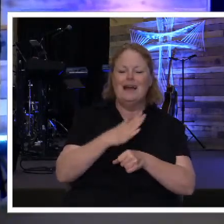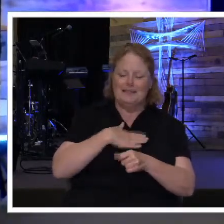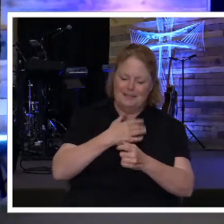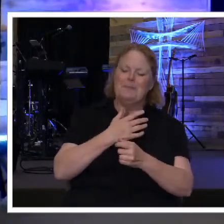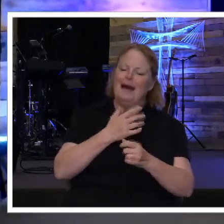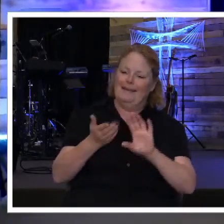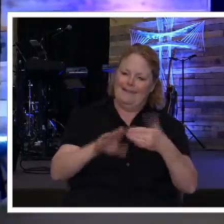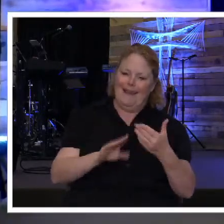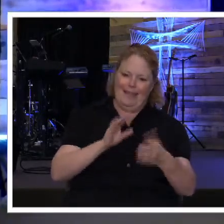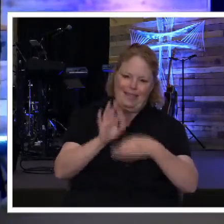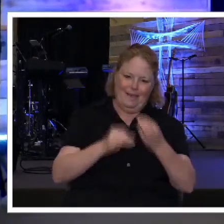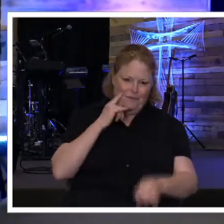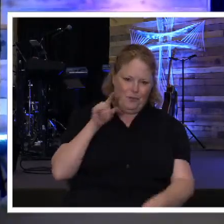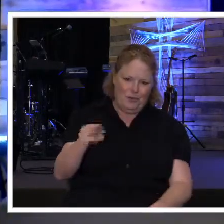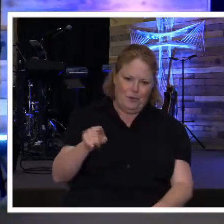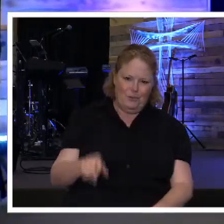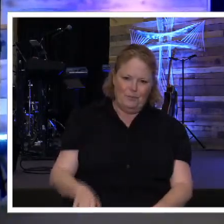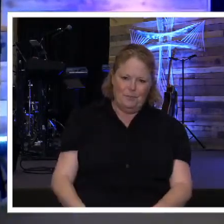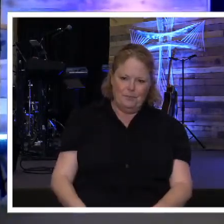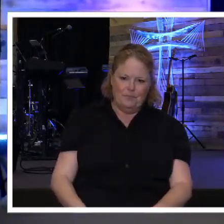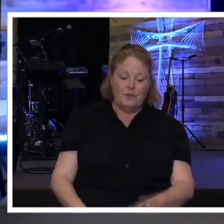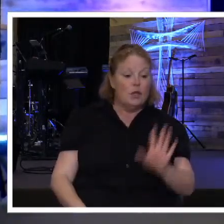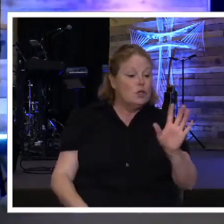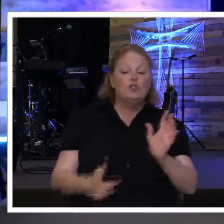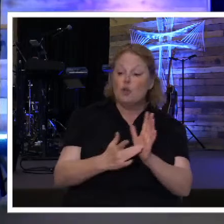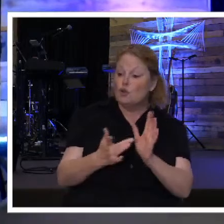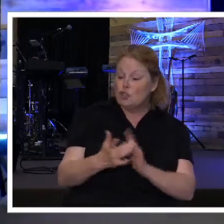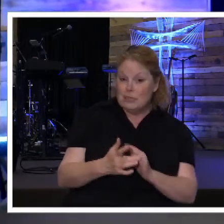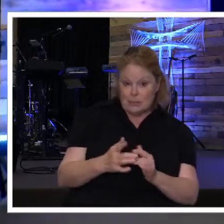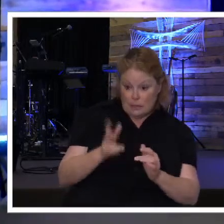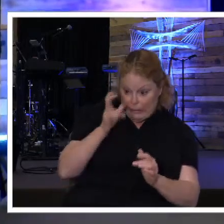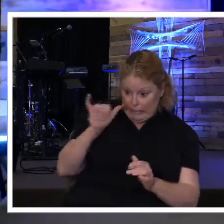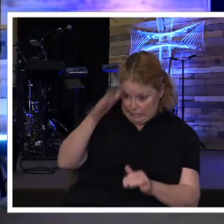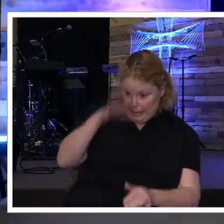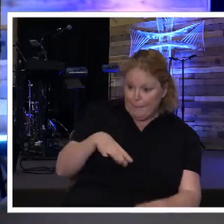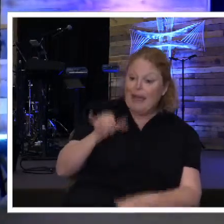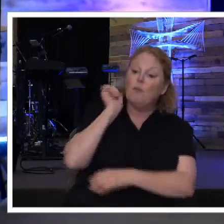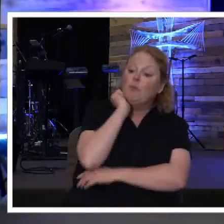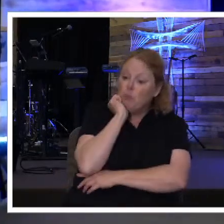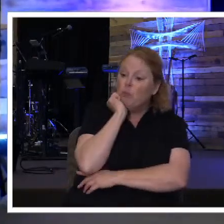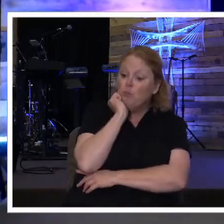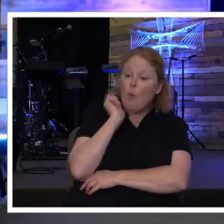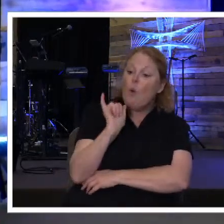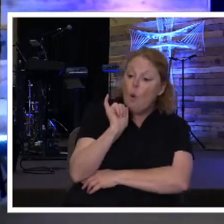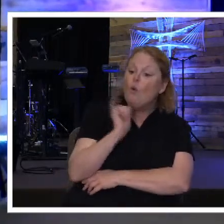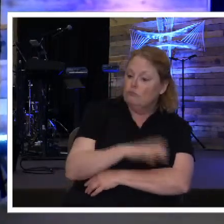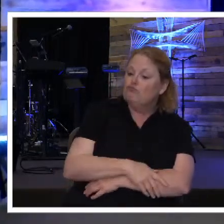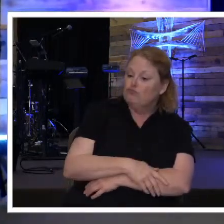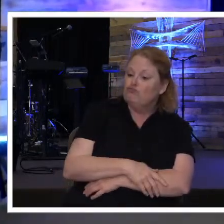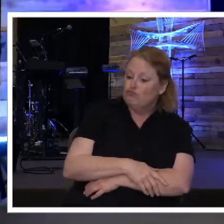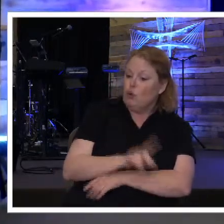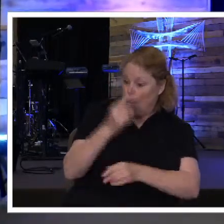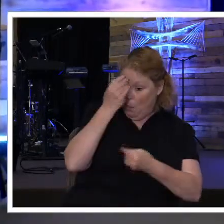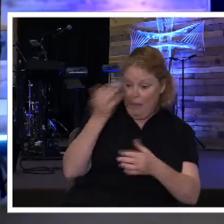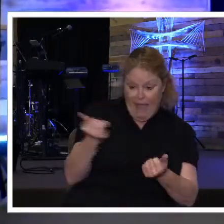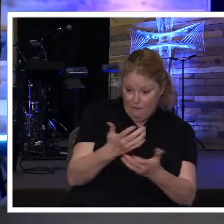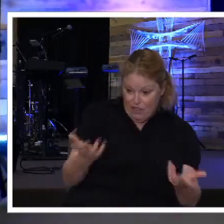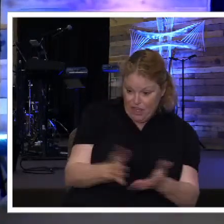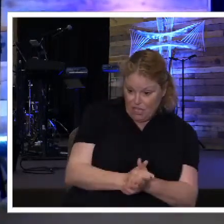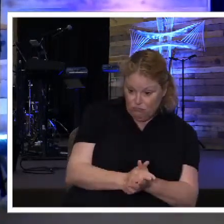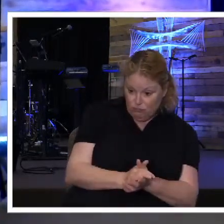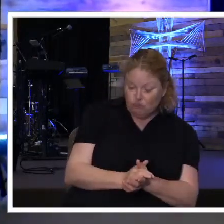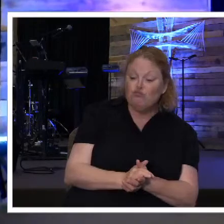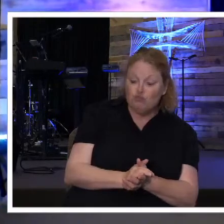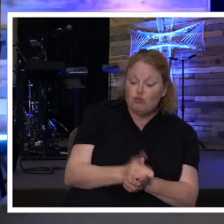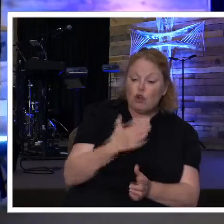think you're good? You still lack one thing. Sell everything that you have, give it to the